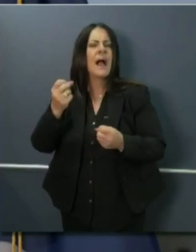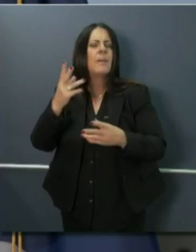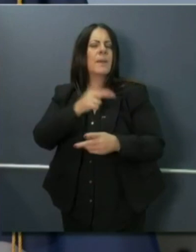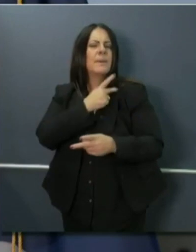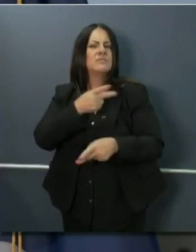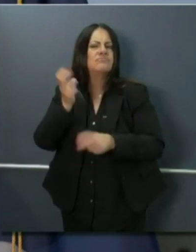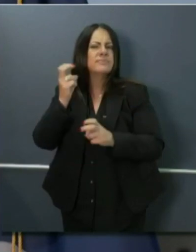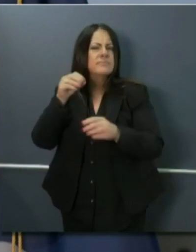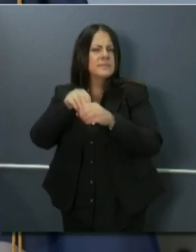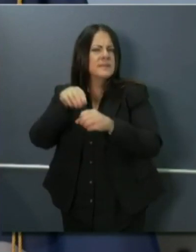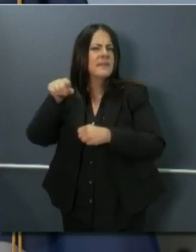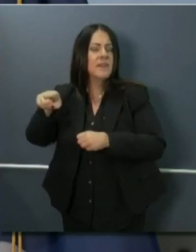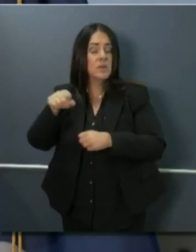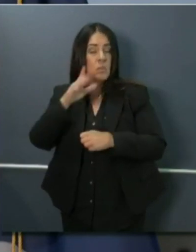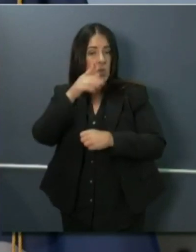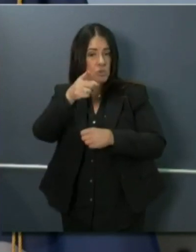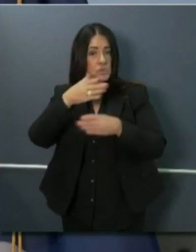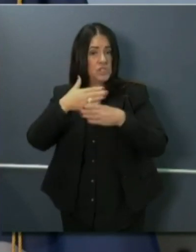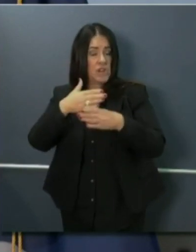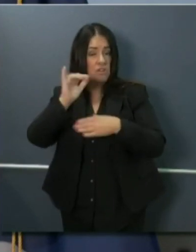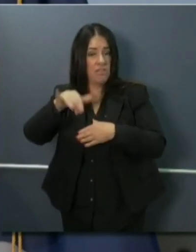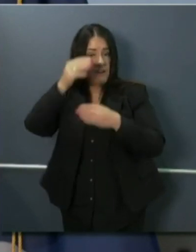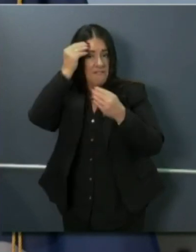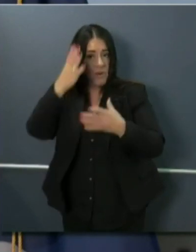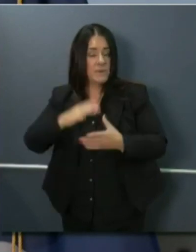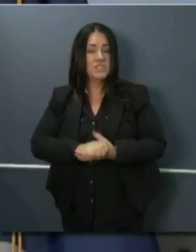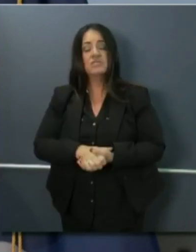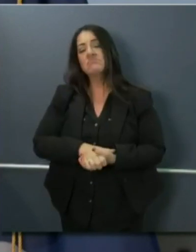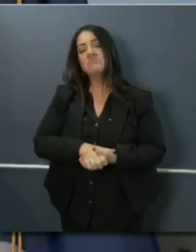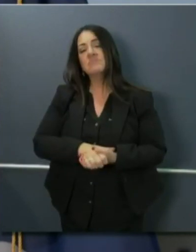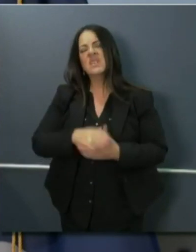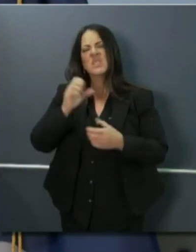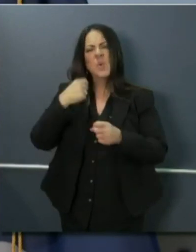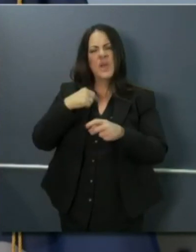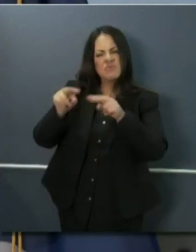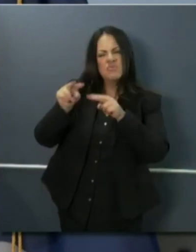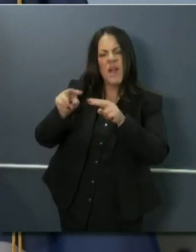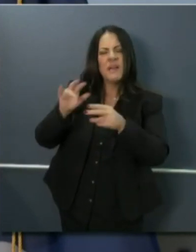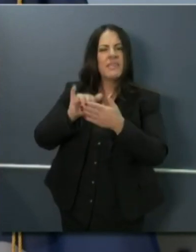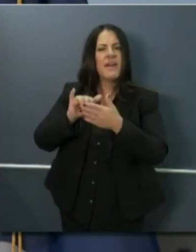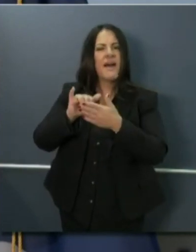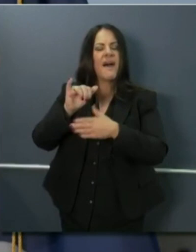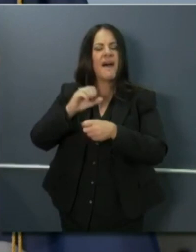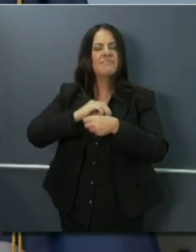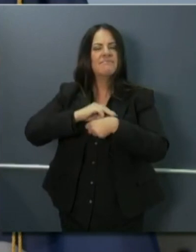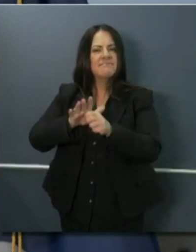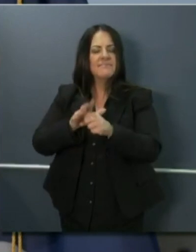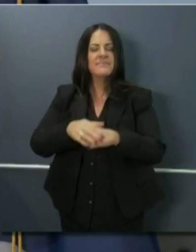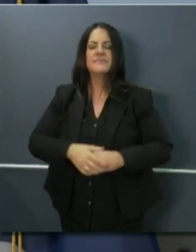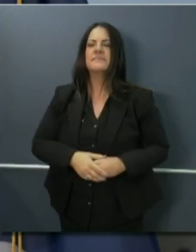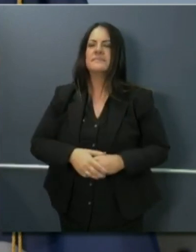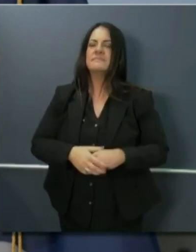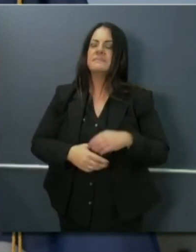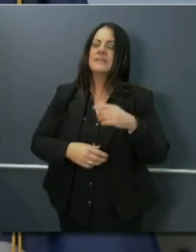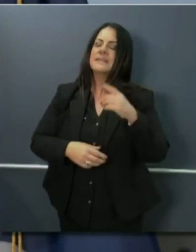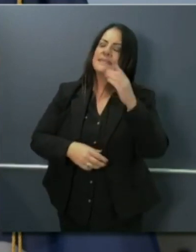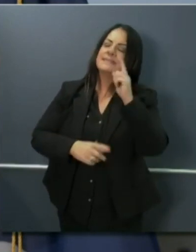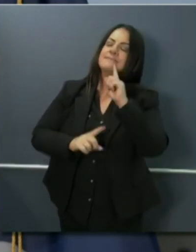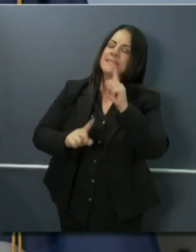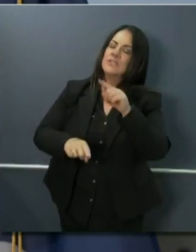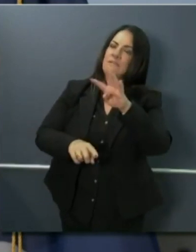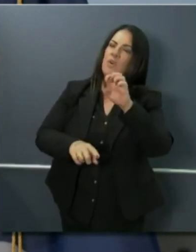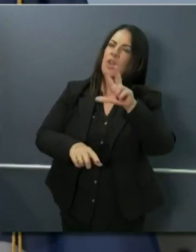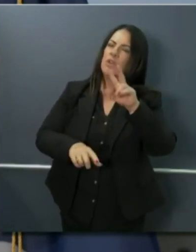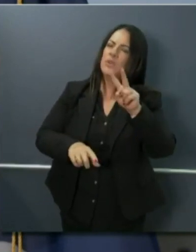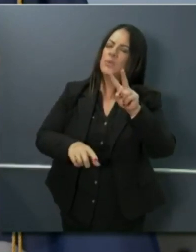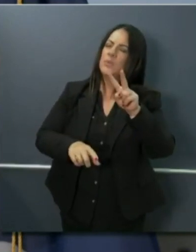you make that more publicly available, given how useful it is to track the disease? Yeah, it's 1,432, as I said.